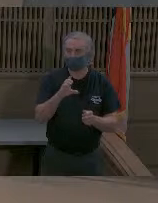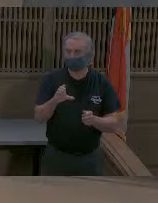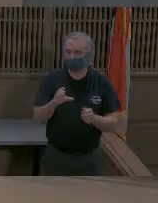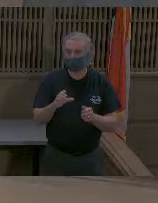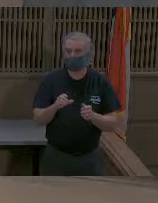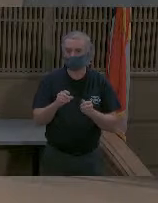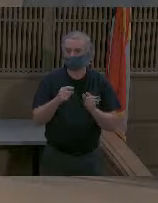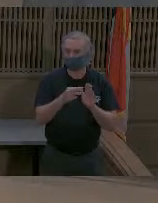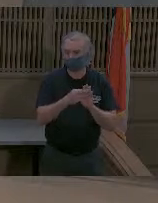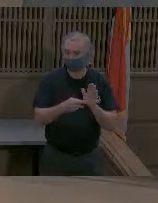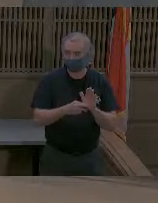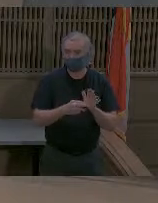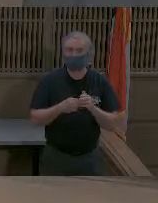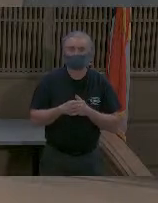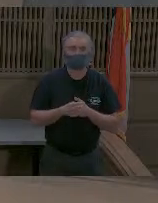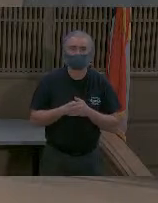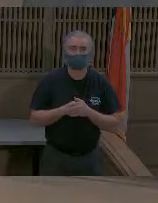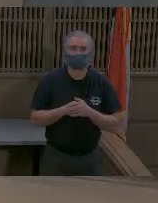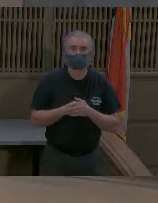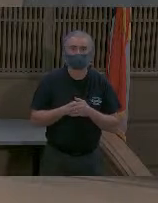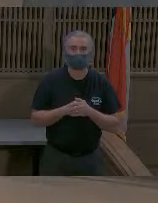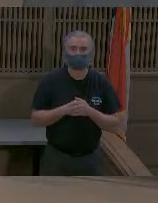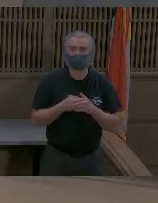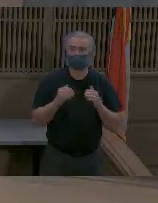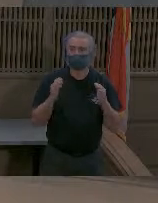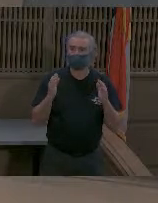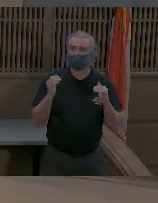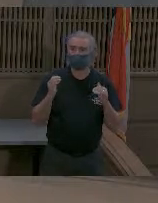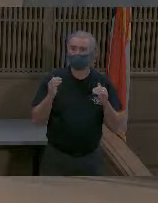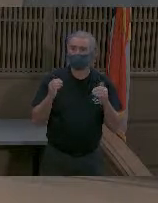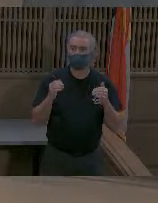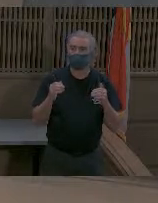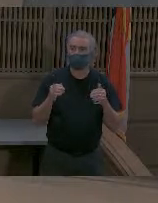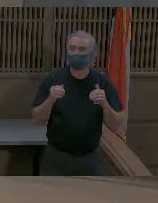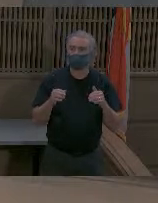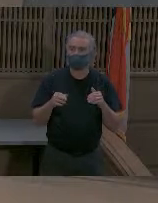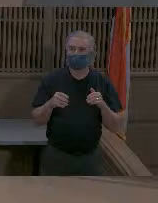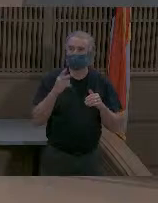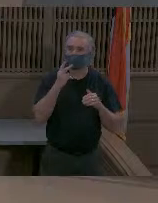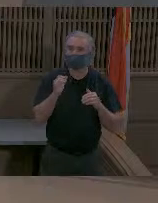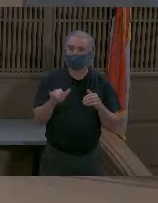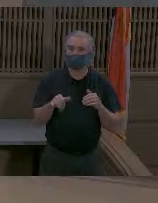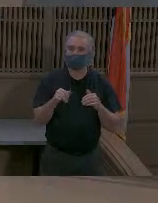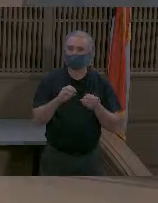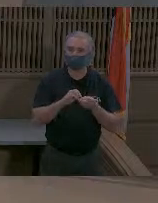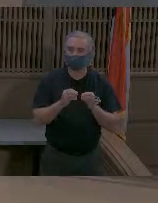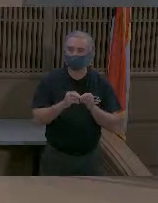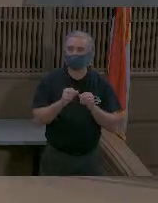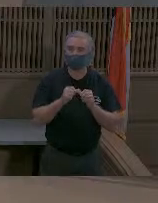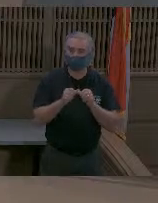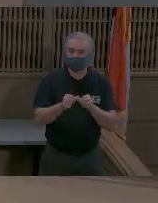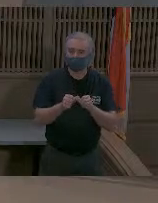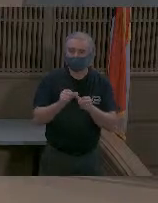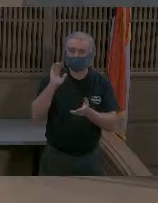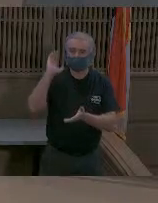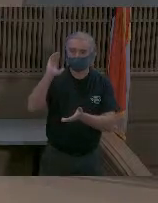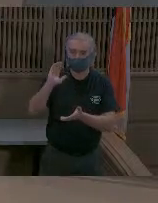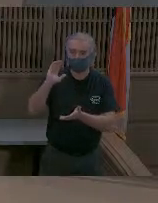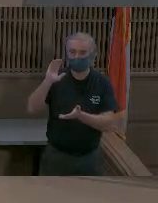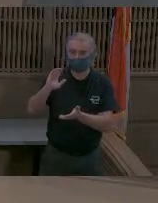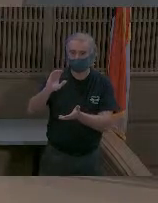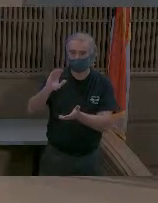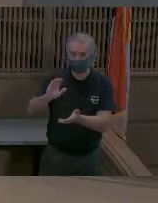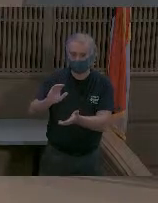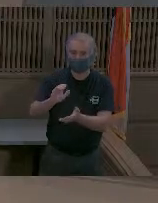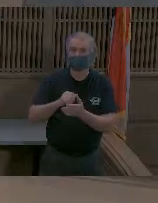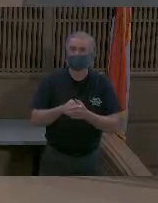Although we're doing, we hope that we've kind of crested that peak and seeing the numbers come down, it is somewhat solemn to note